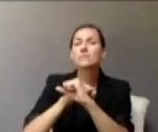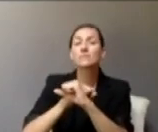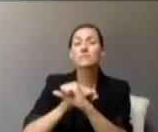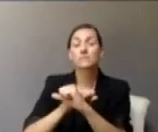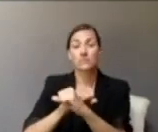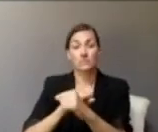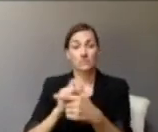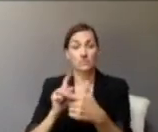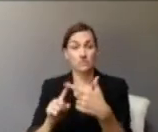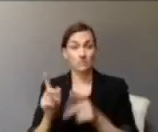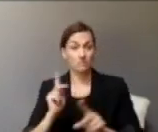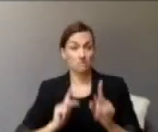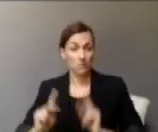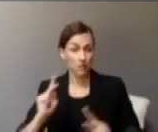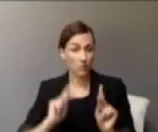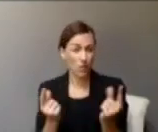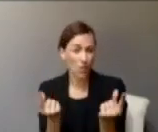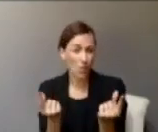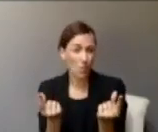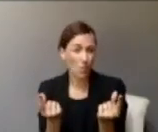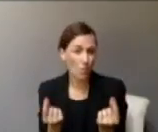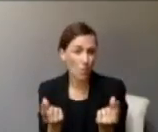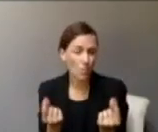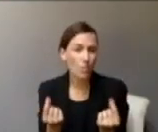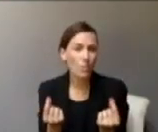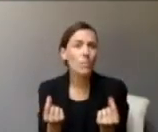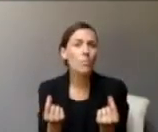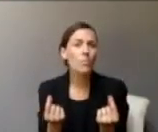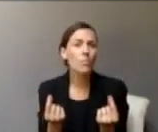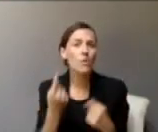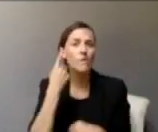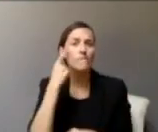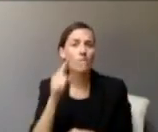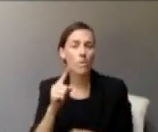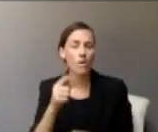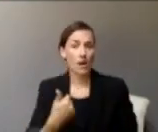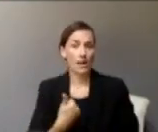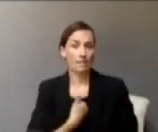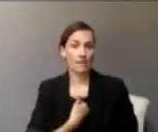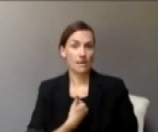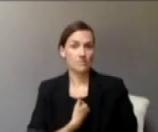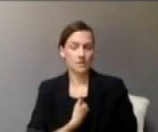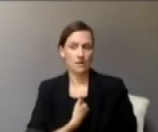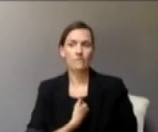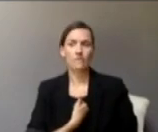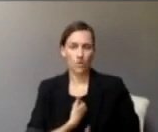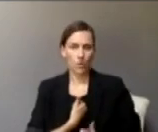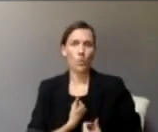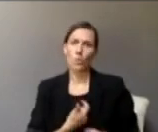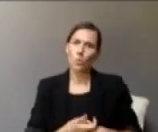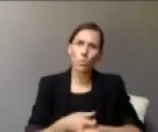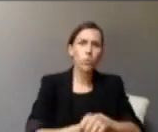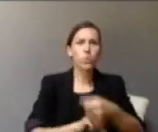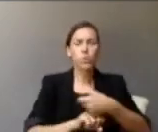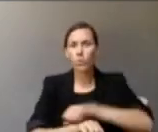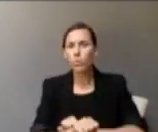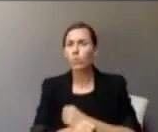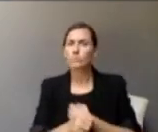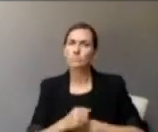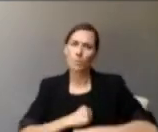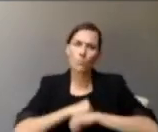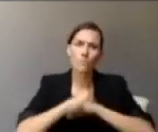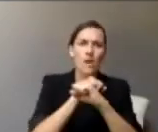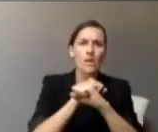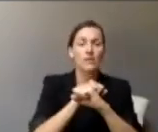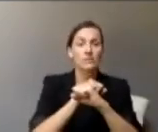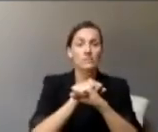steps people will take to engage themselves in preventative medicine as a whole. So that